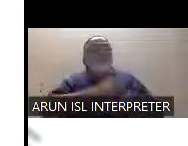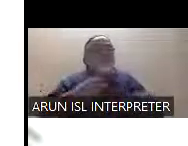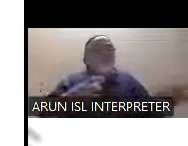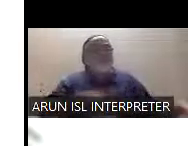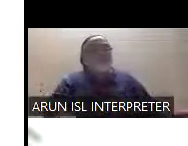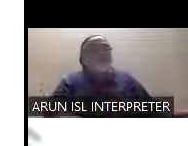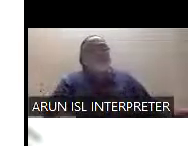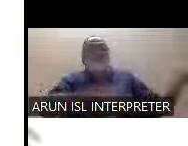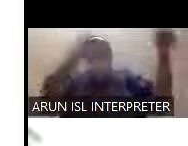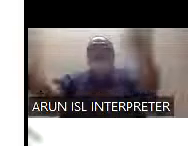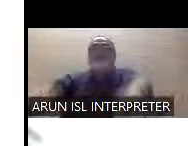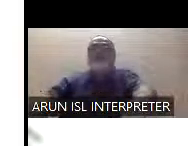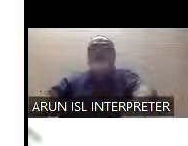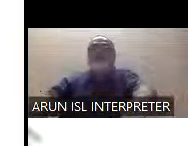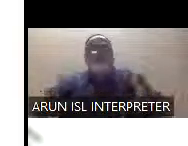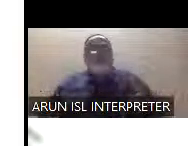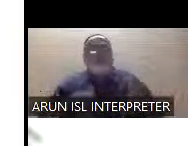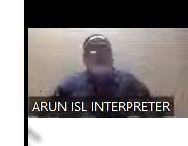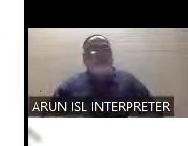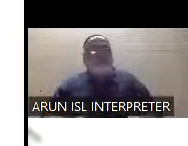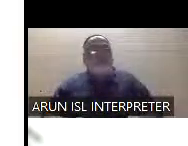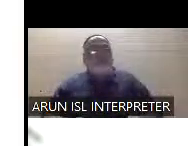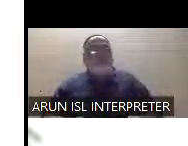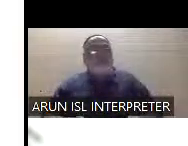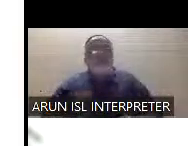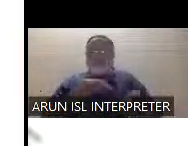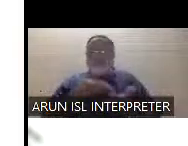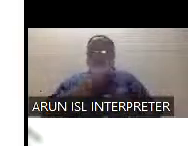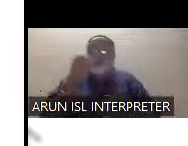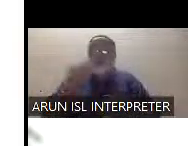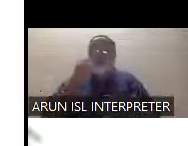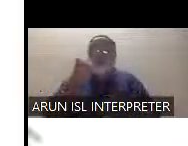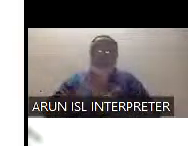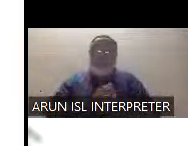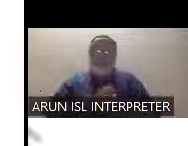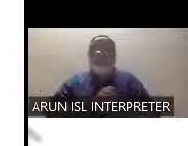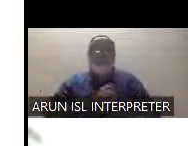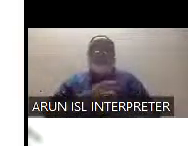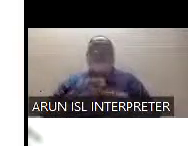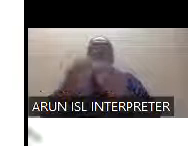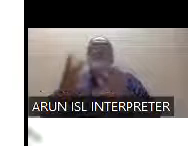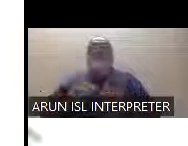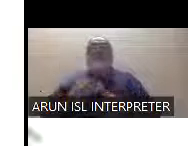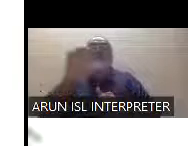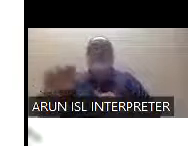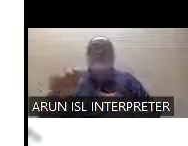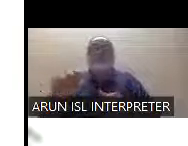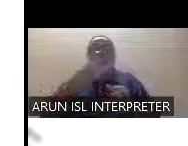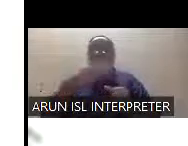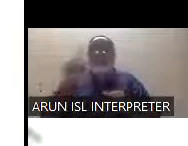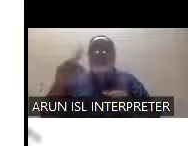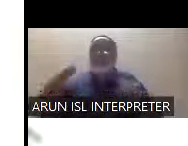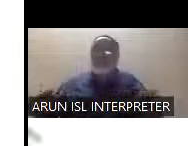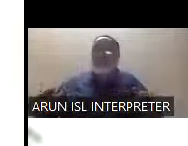and just lift it up over the staircase. It is their right to have access to a building with a proper ramp and not